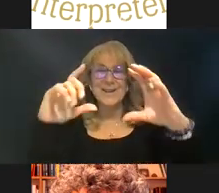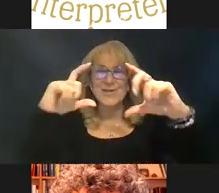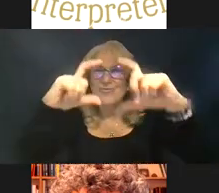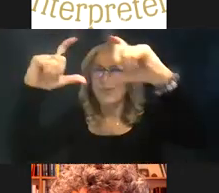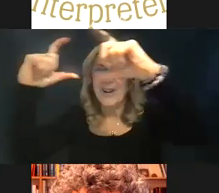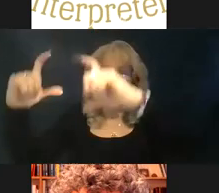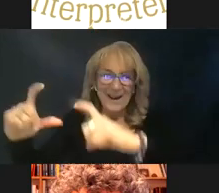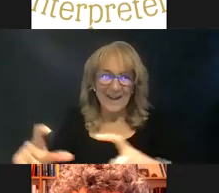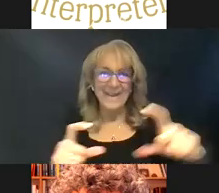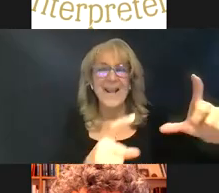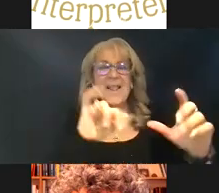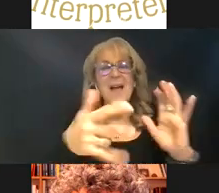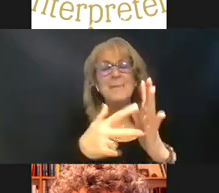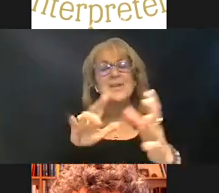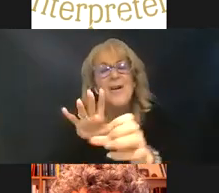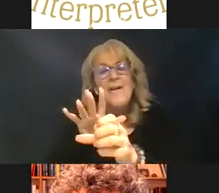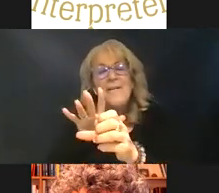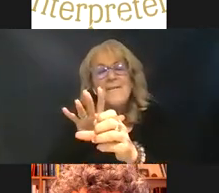a gas, is forced through a hole.